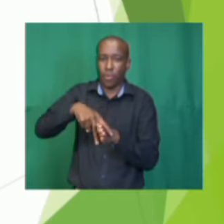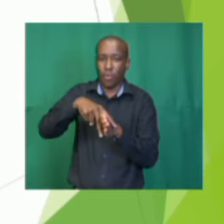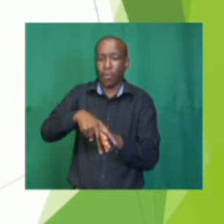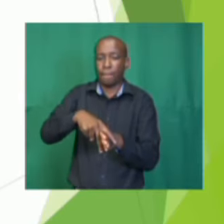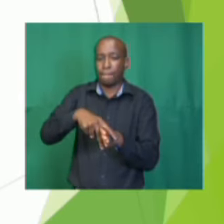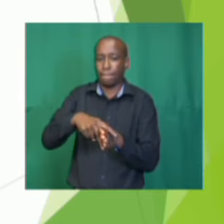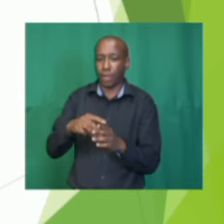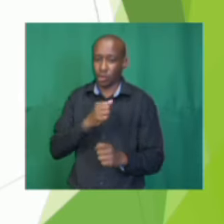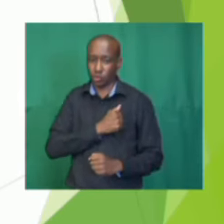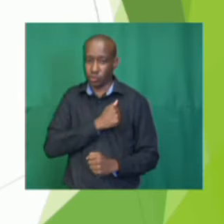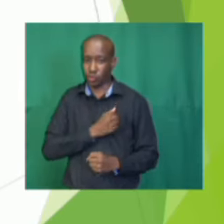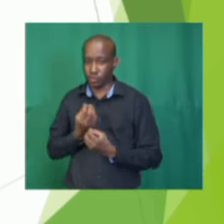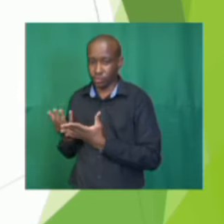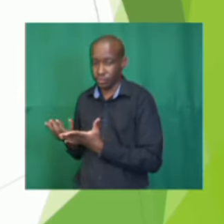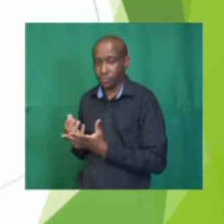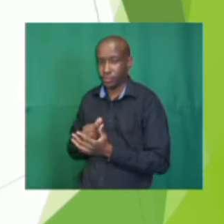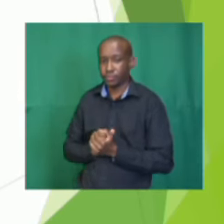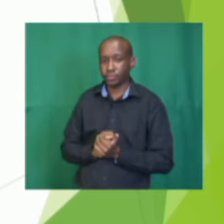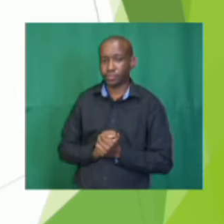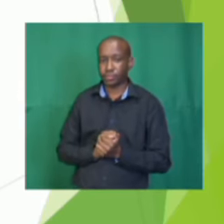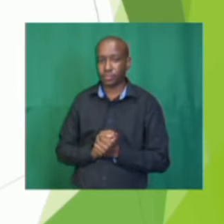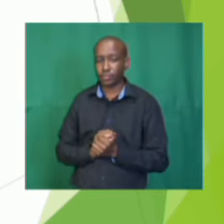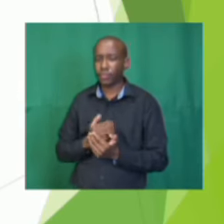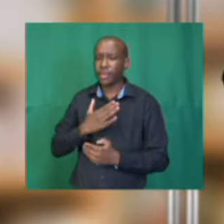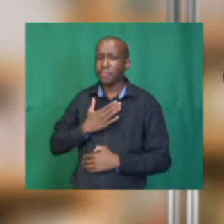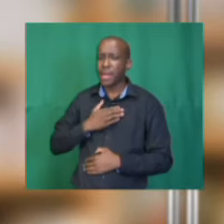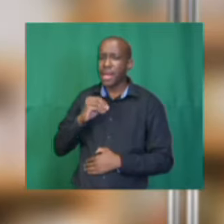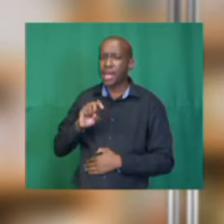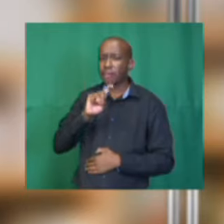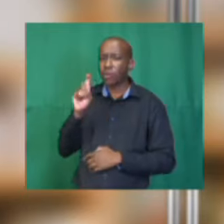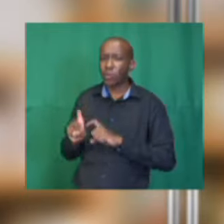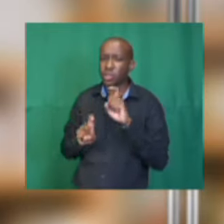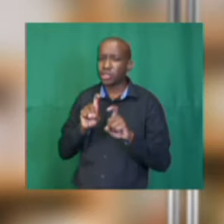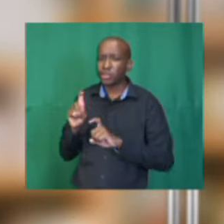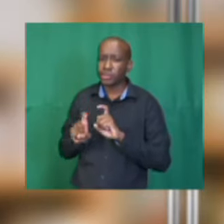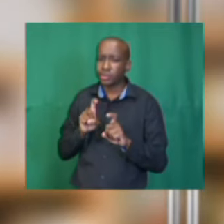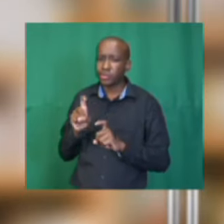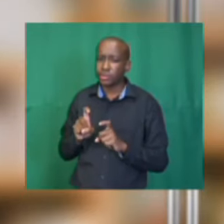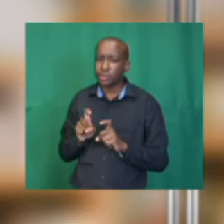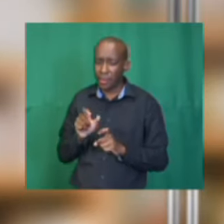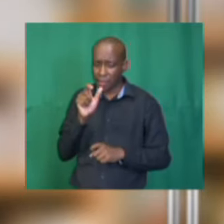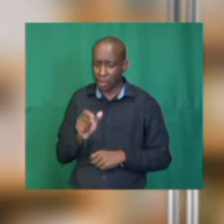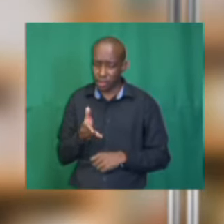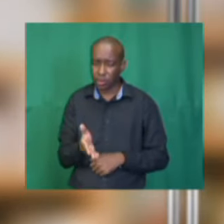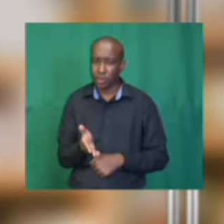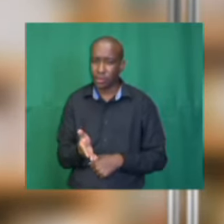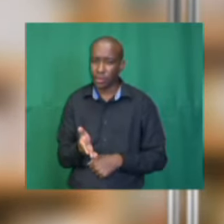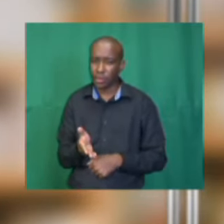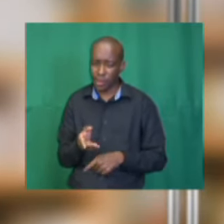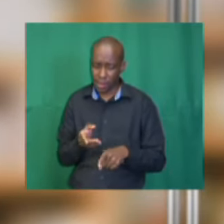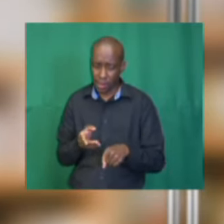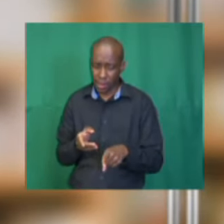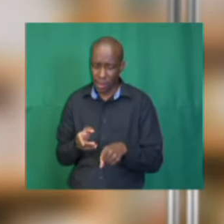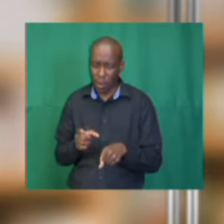Miss Lerato. I have a question from one of the viewers saying, what was